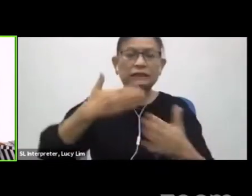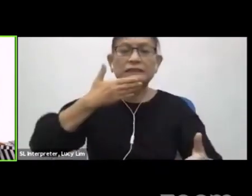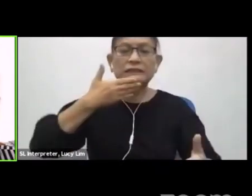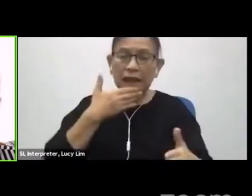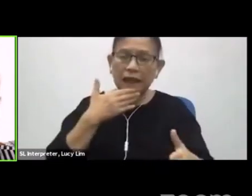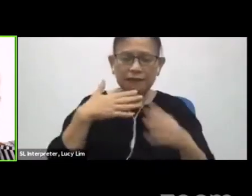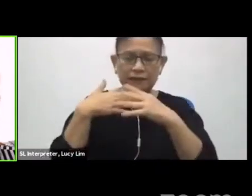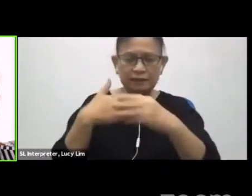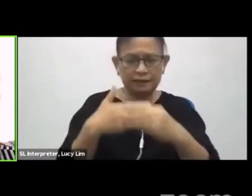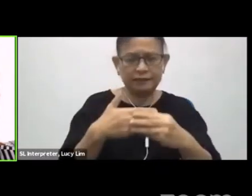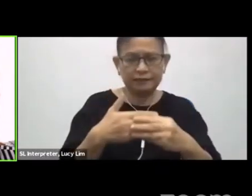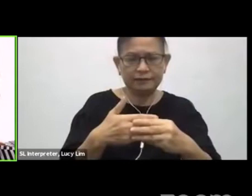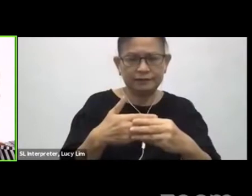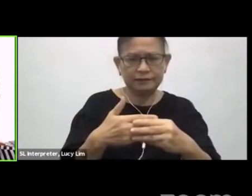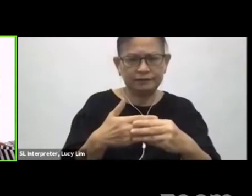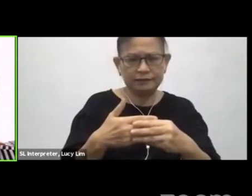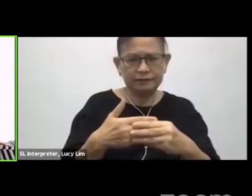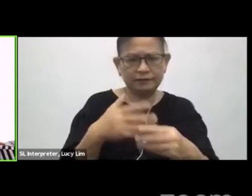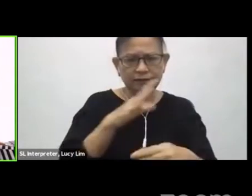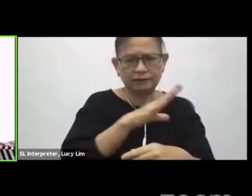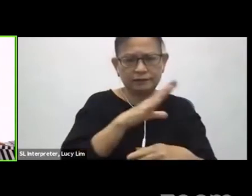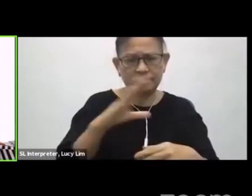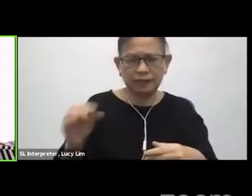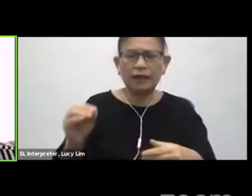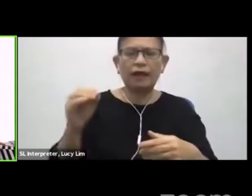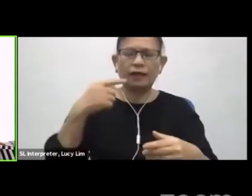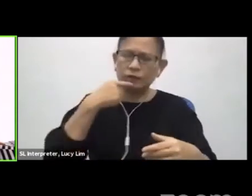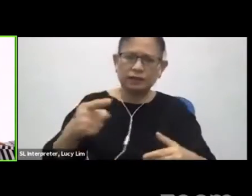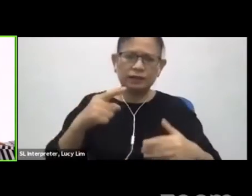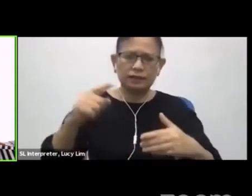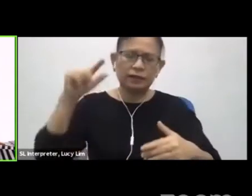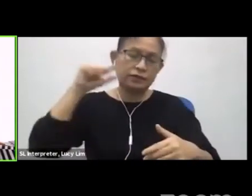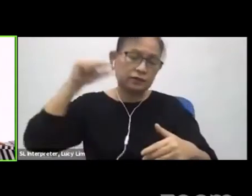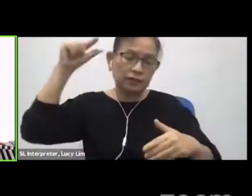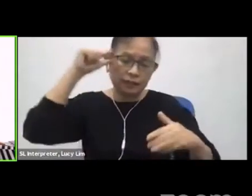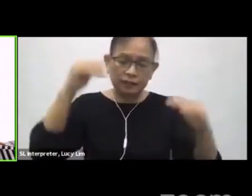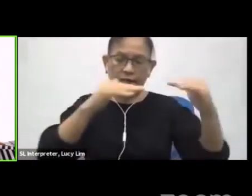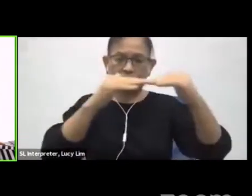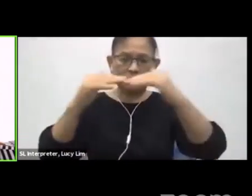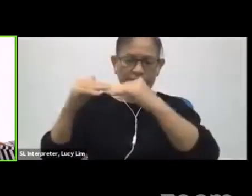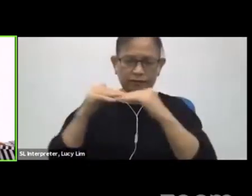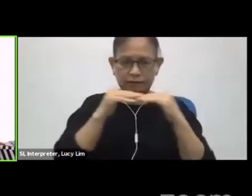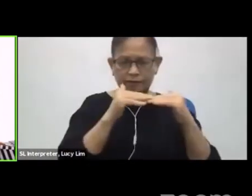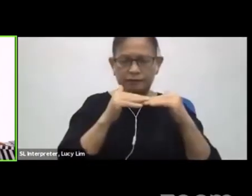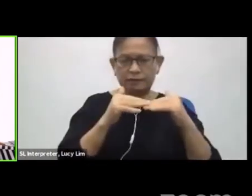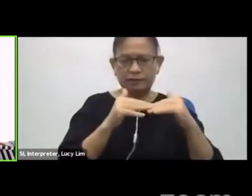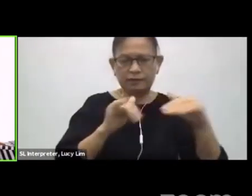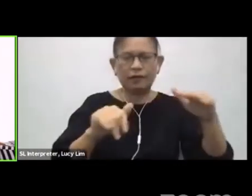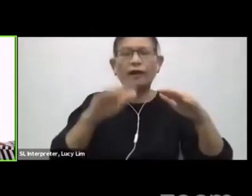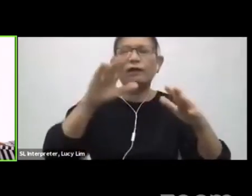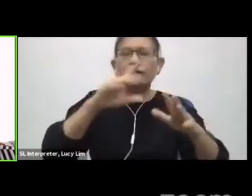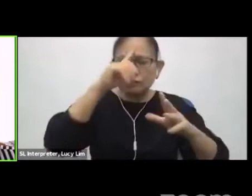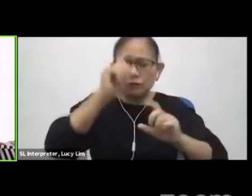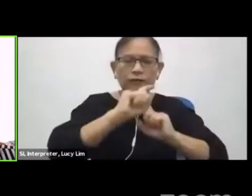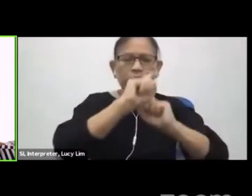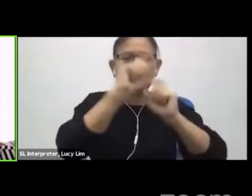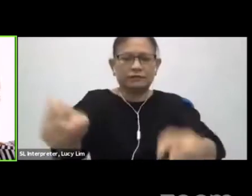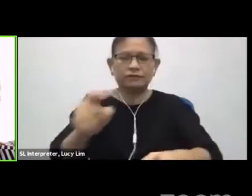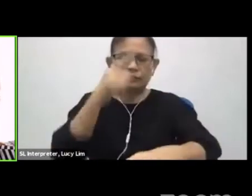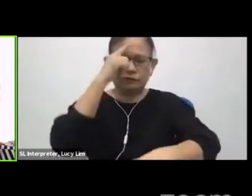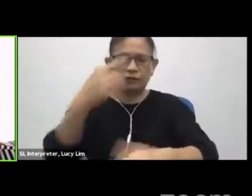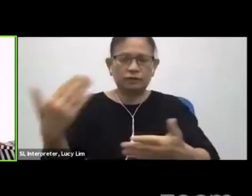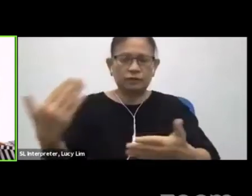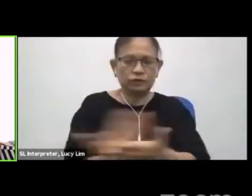can. And then no doubt you will leave the gender equality as an legacy to our next and next generations.